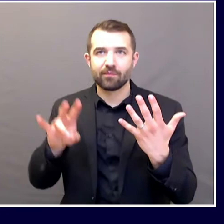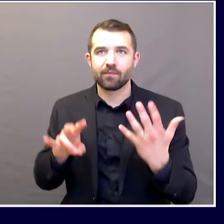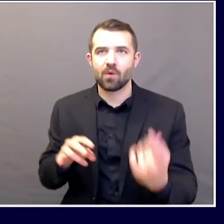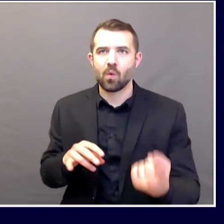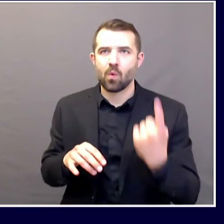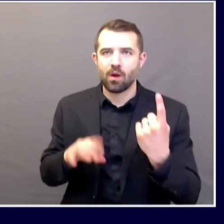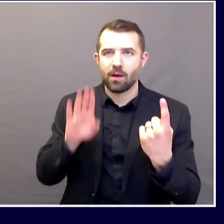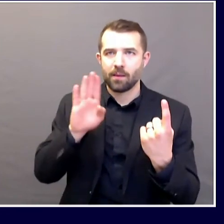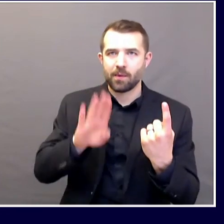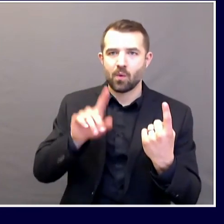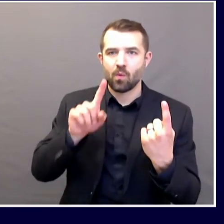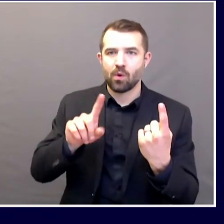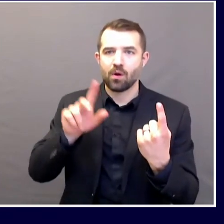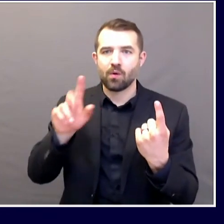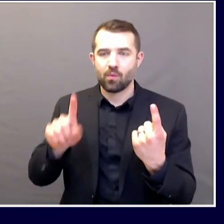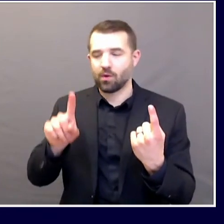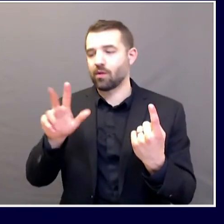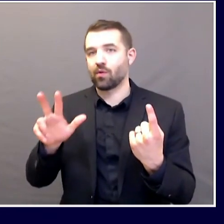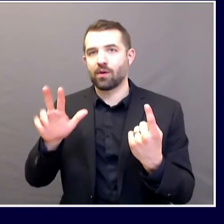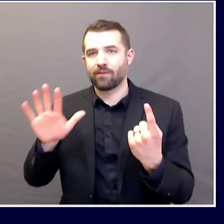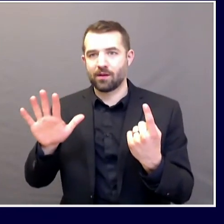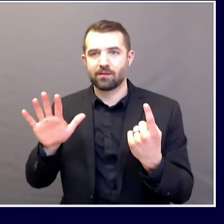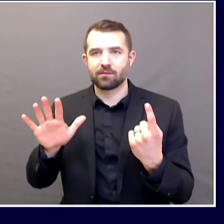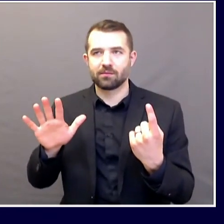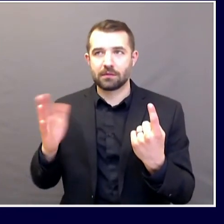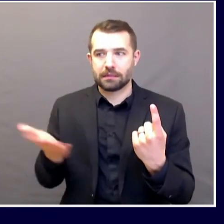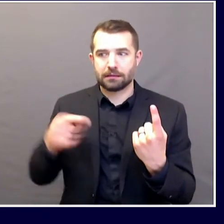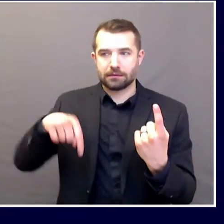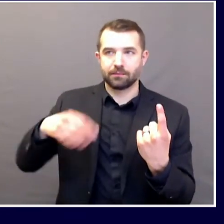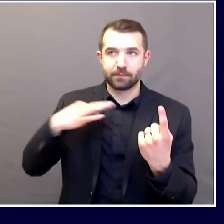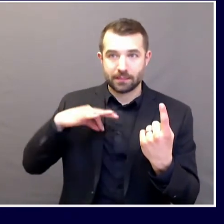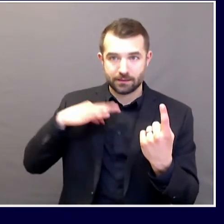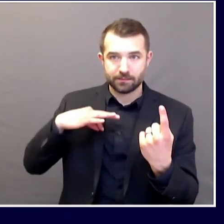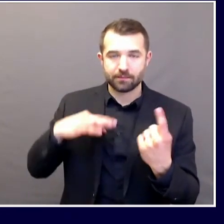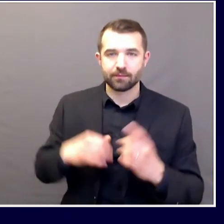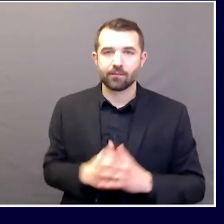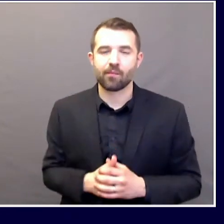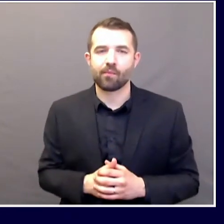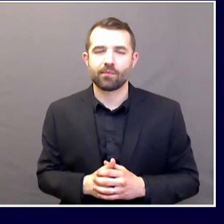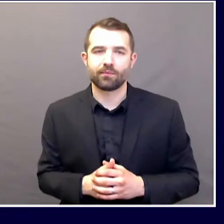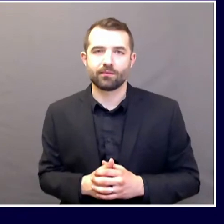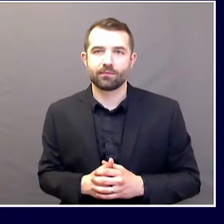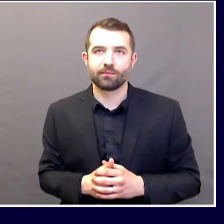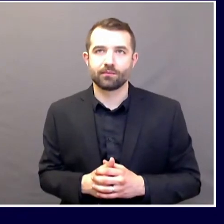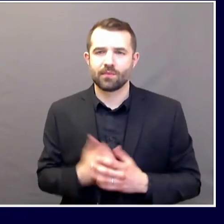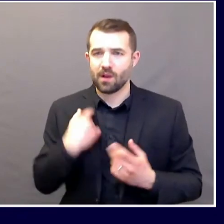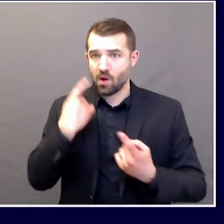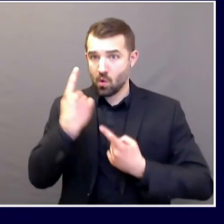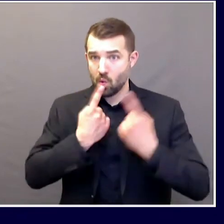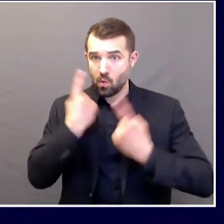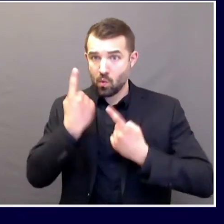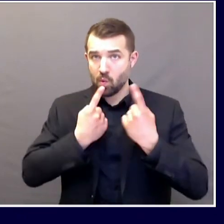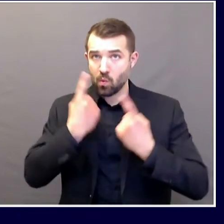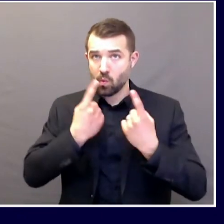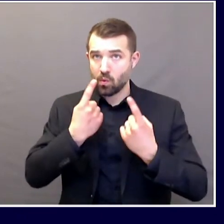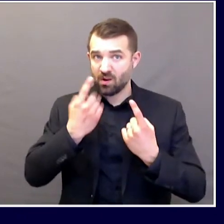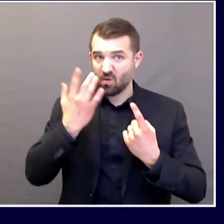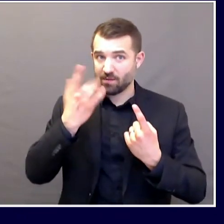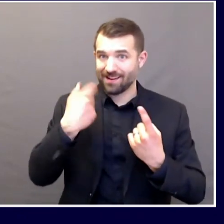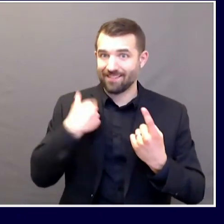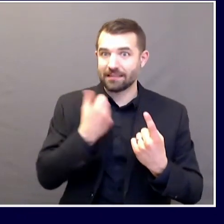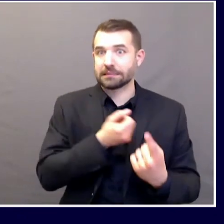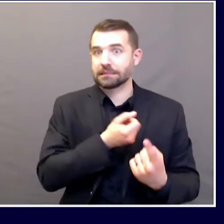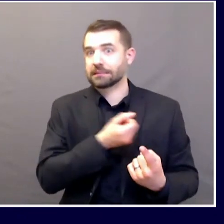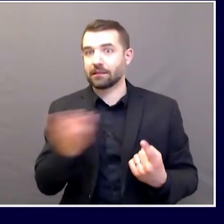on that and whether or not you think there's any correlation between the variants and some of these recent upticks in